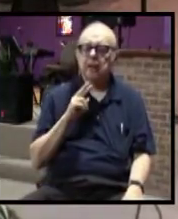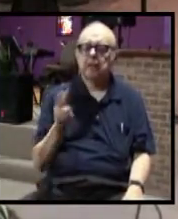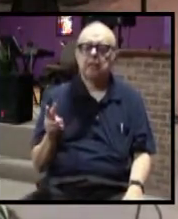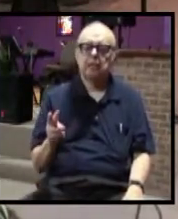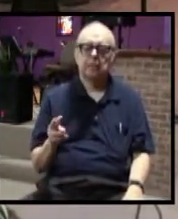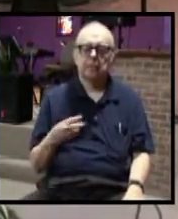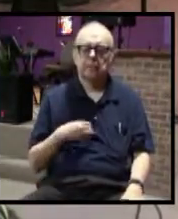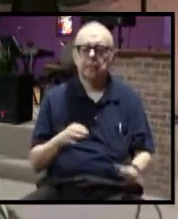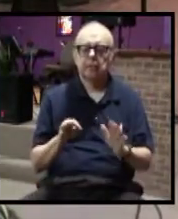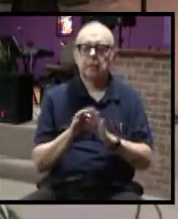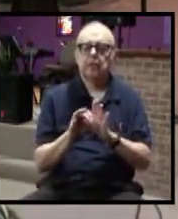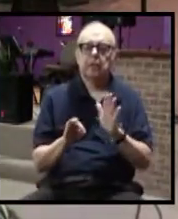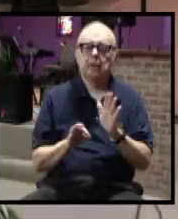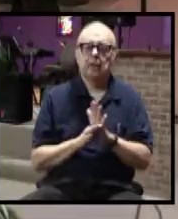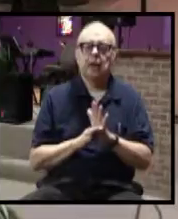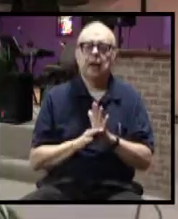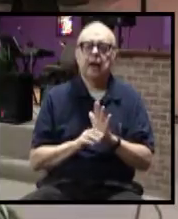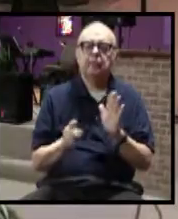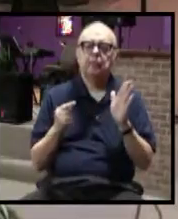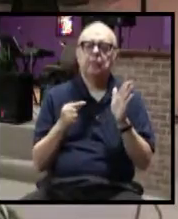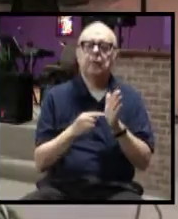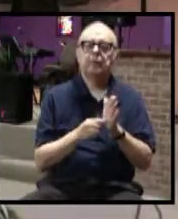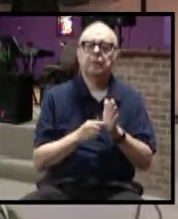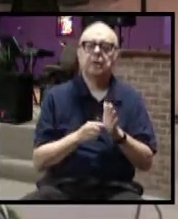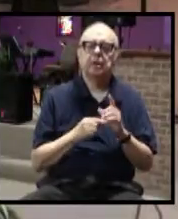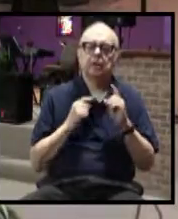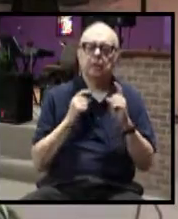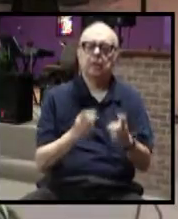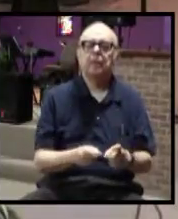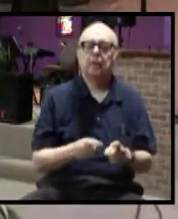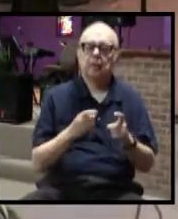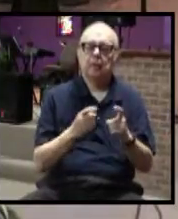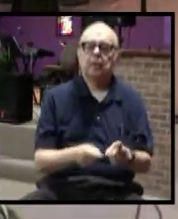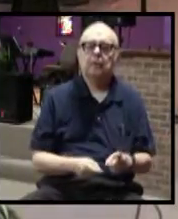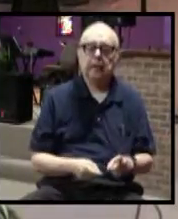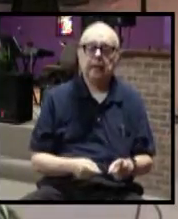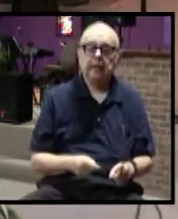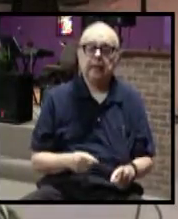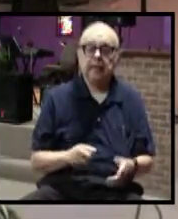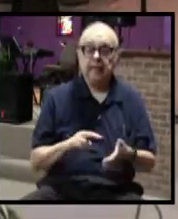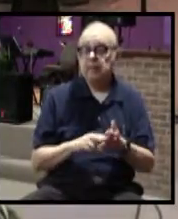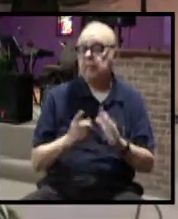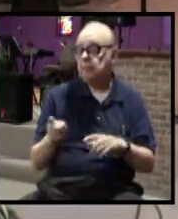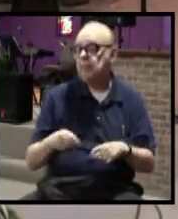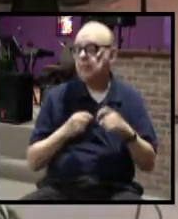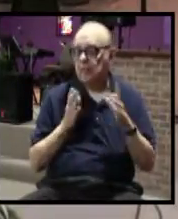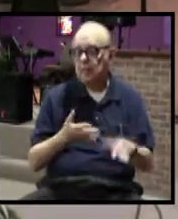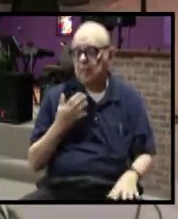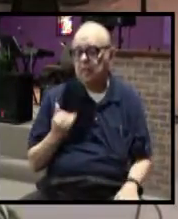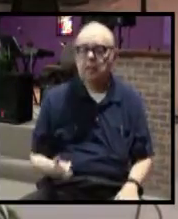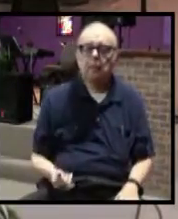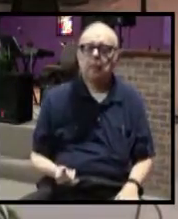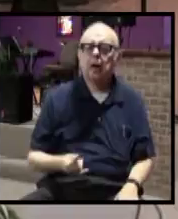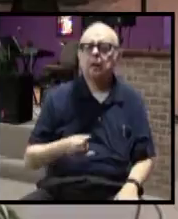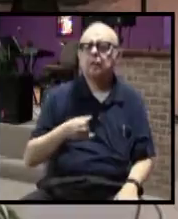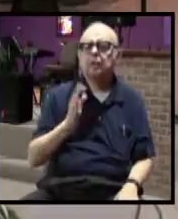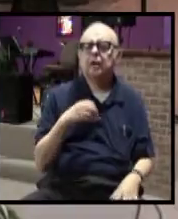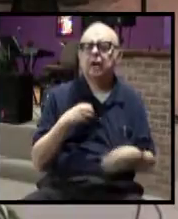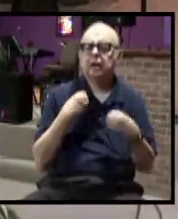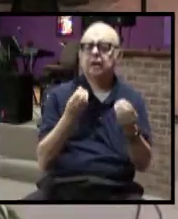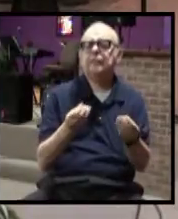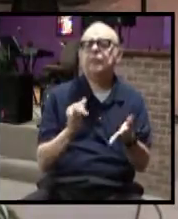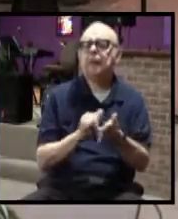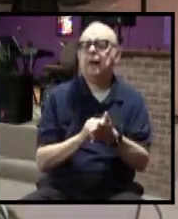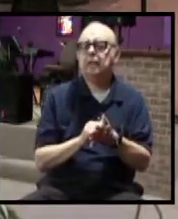they viewed leprosy as a representative of sin. And if you had leprosy, then evidently you were a sinner. Because why